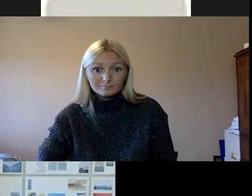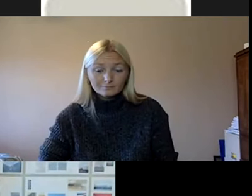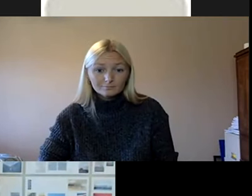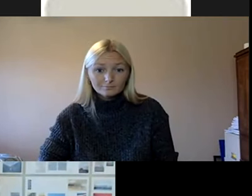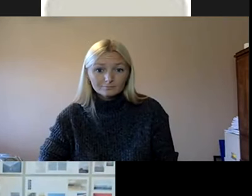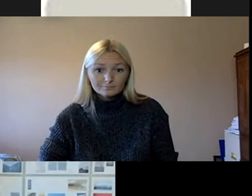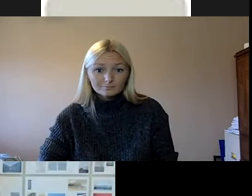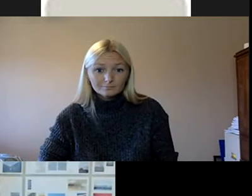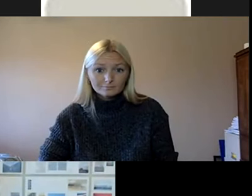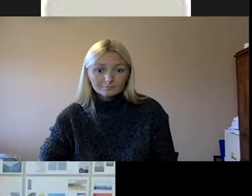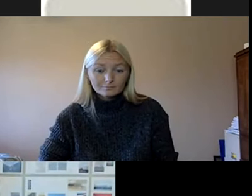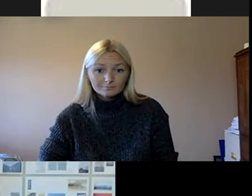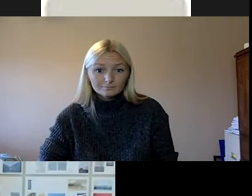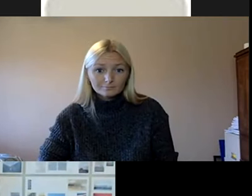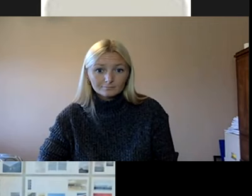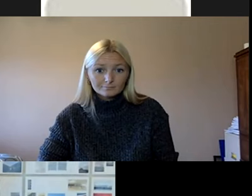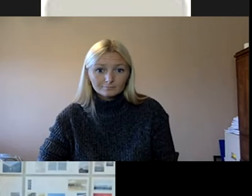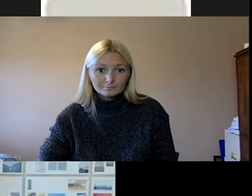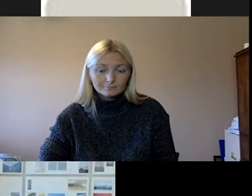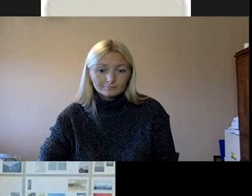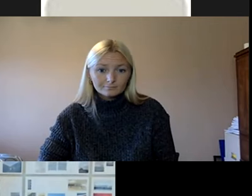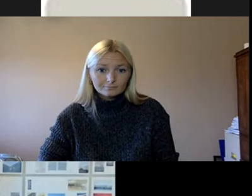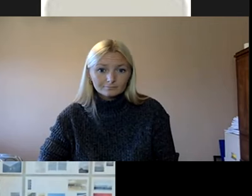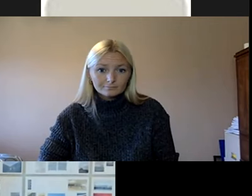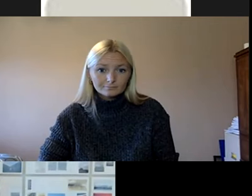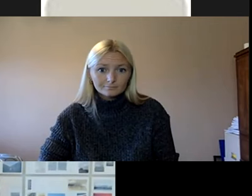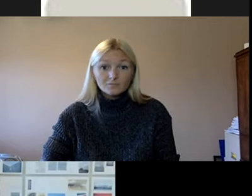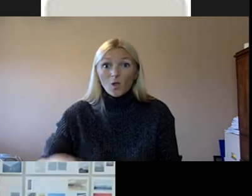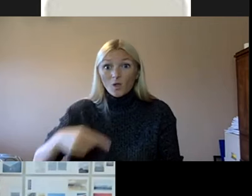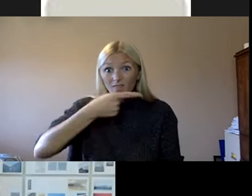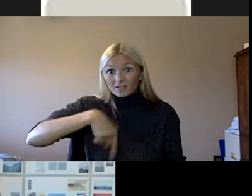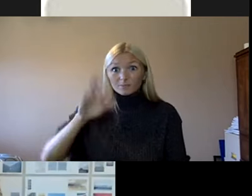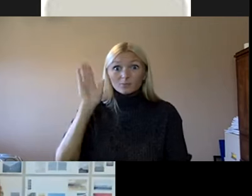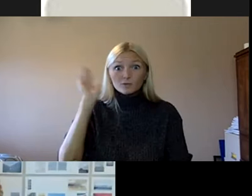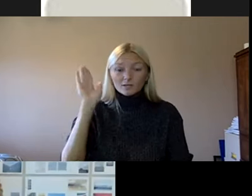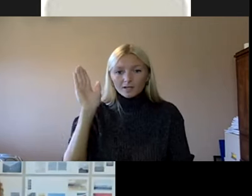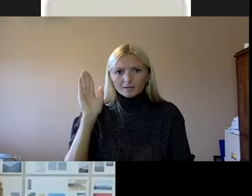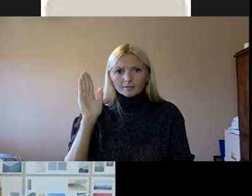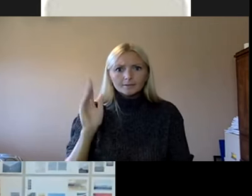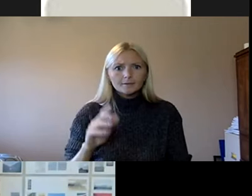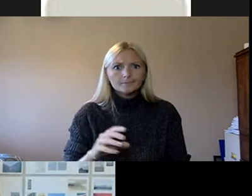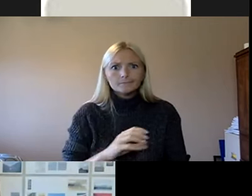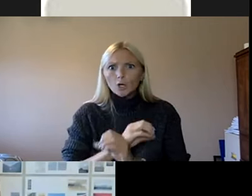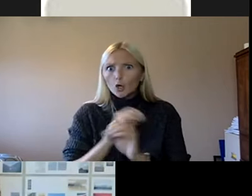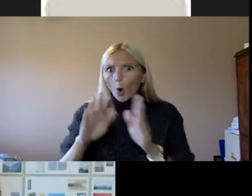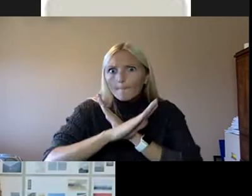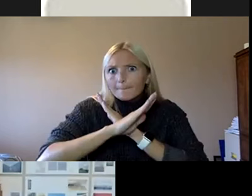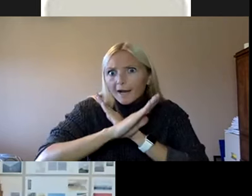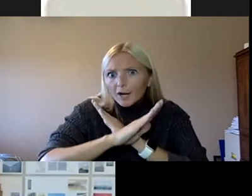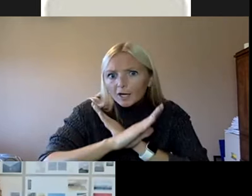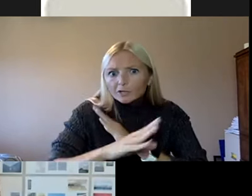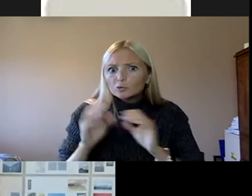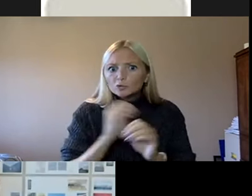the case is today's presentation, where we are learning without any issues, meaning we have no barriers here, no